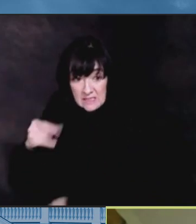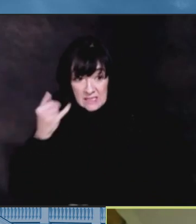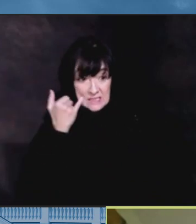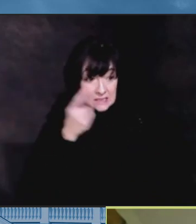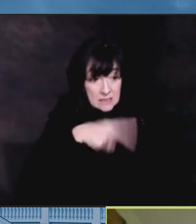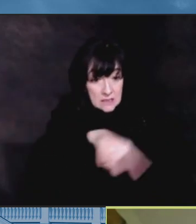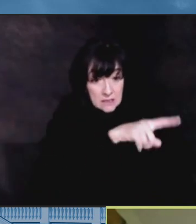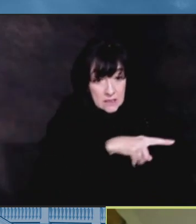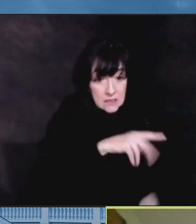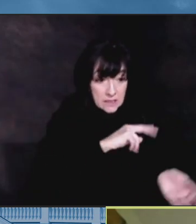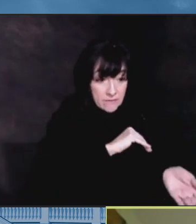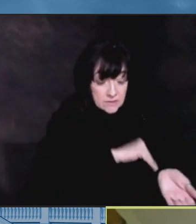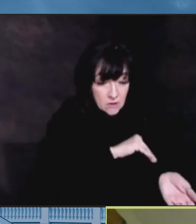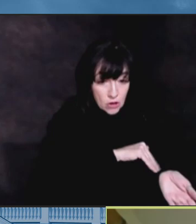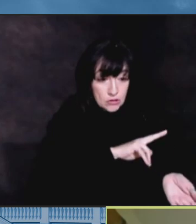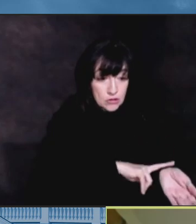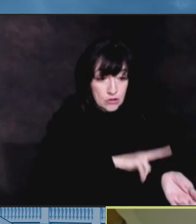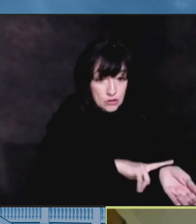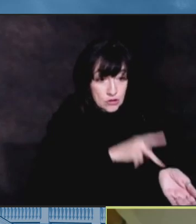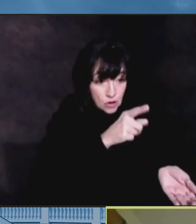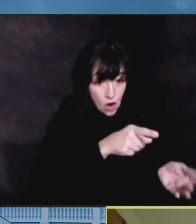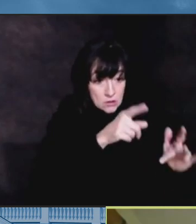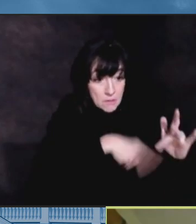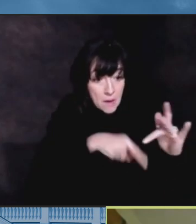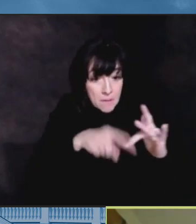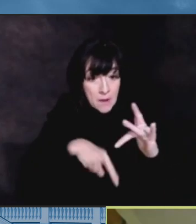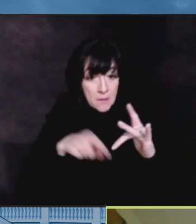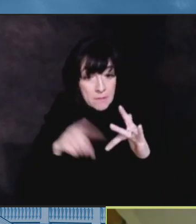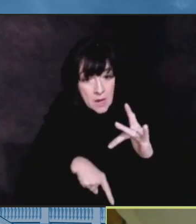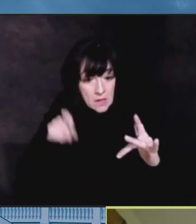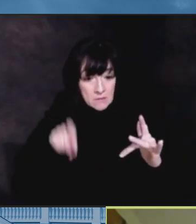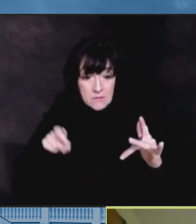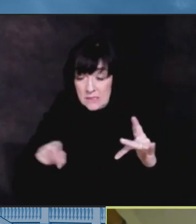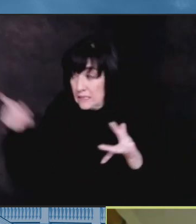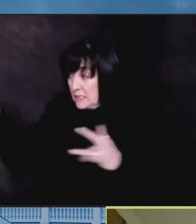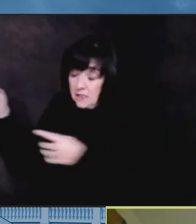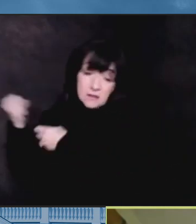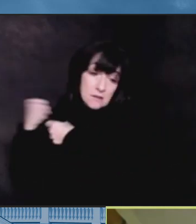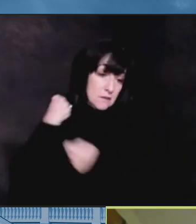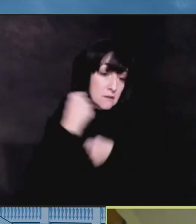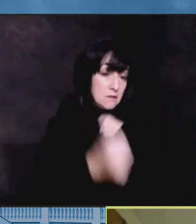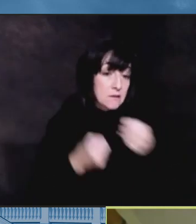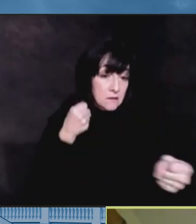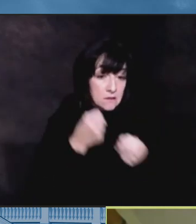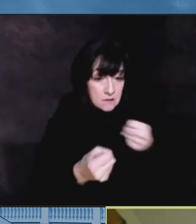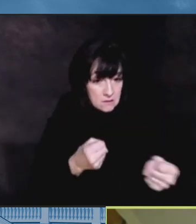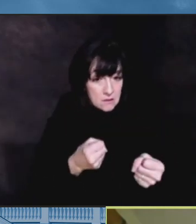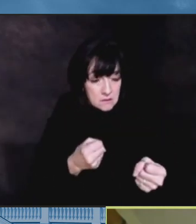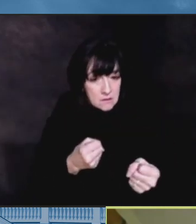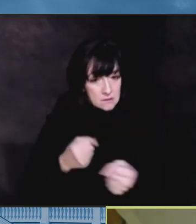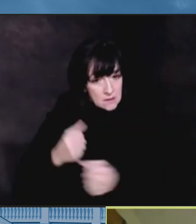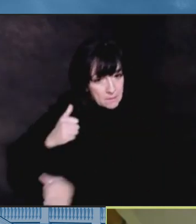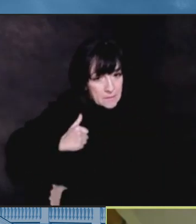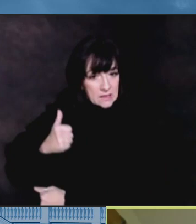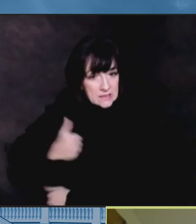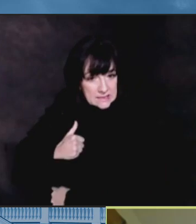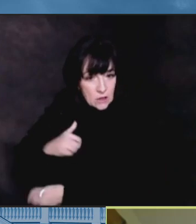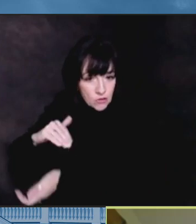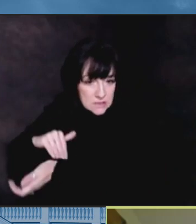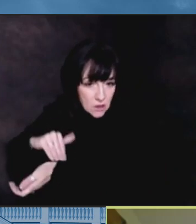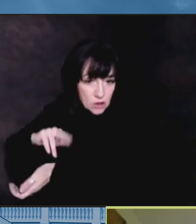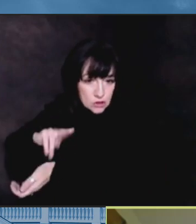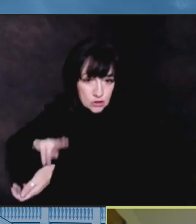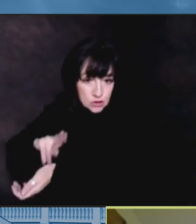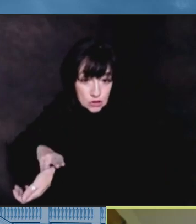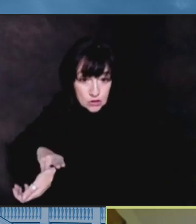with Nemours that could provide some flexibility to our hospitals in Northern Delaware. We have a